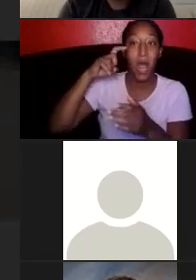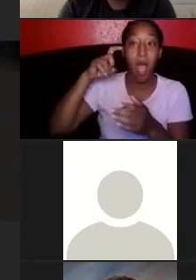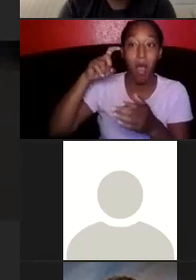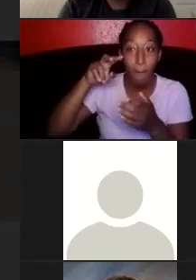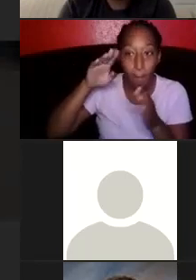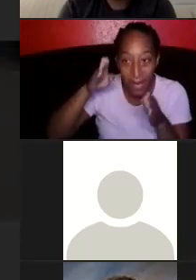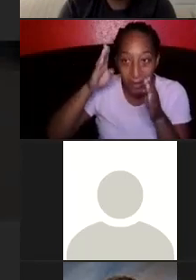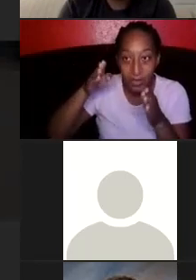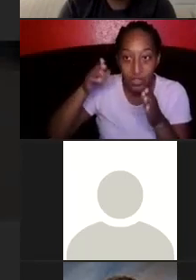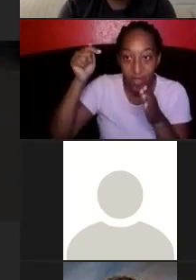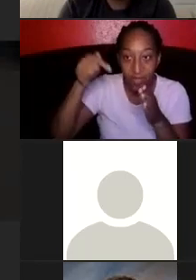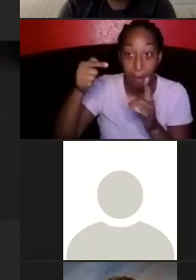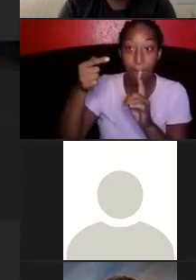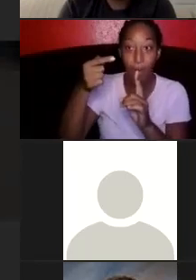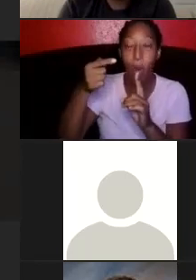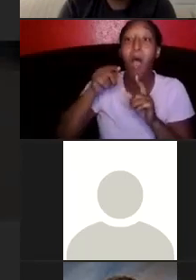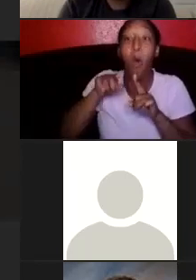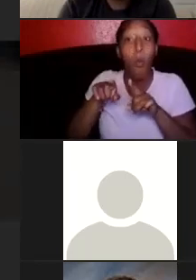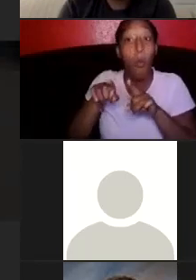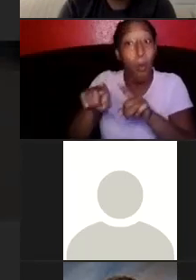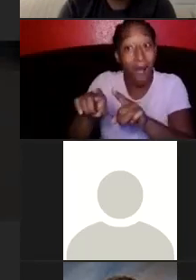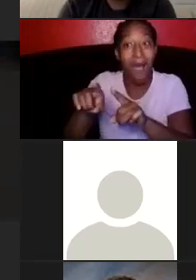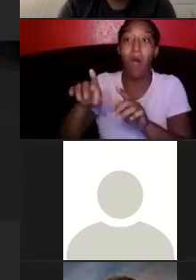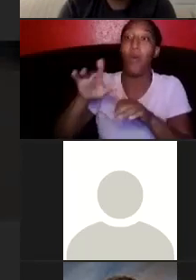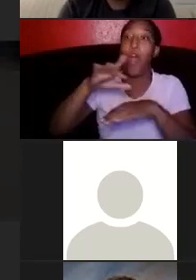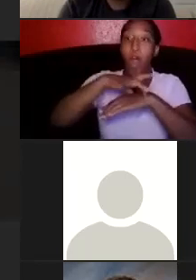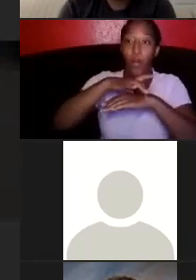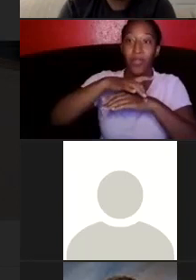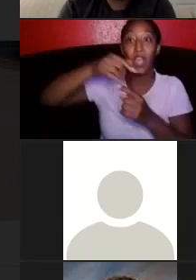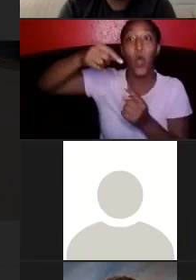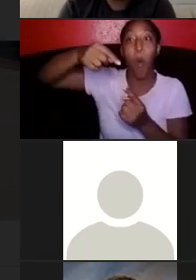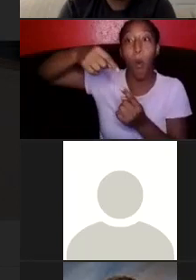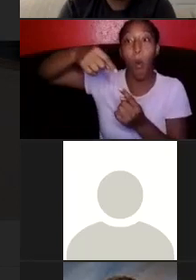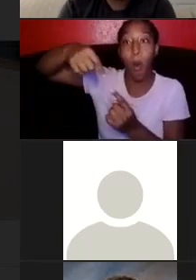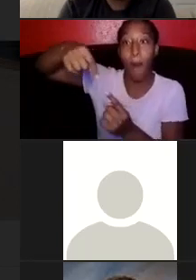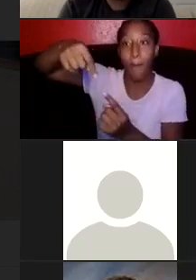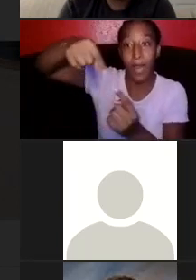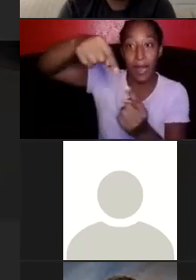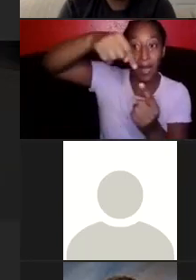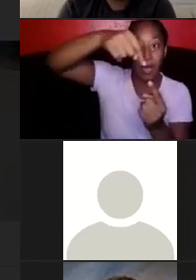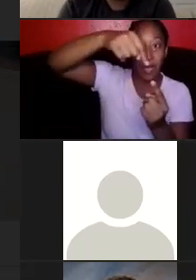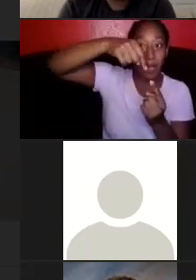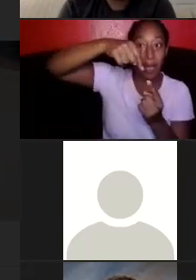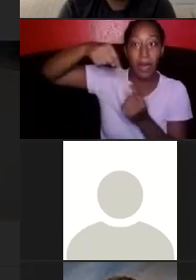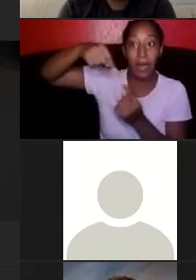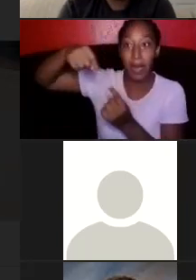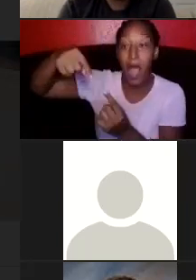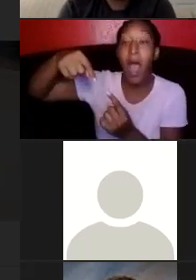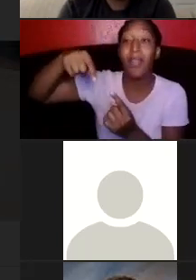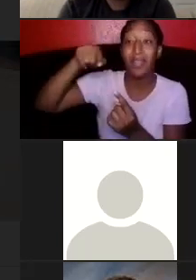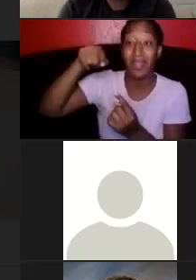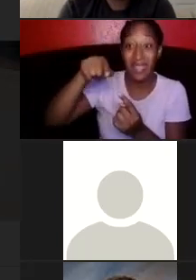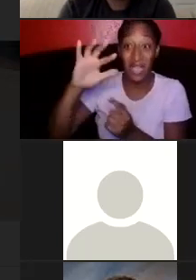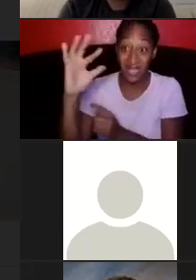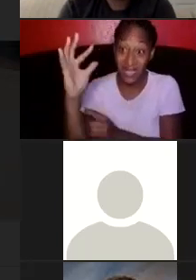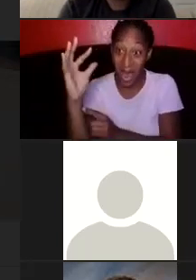satellite, it orbits approximately 22,000 miles above the Earth's surface. So if you're